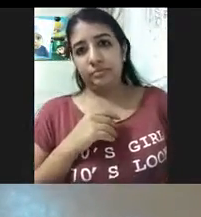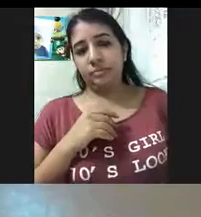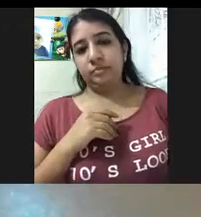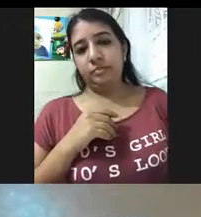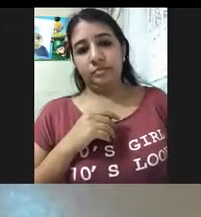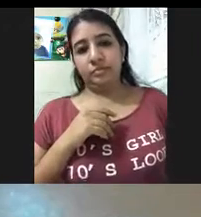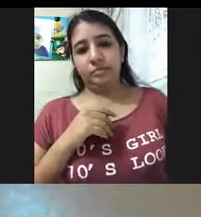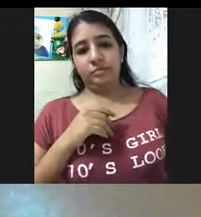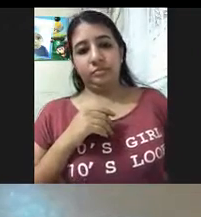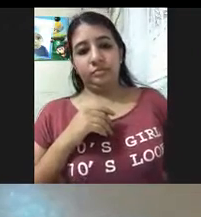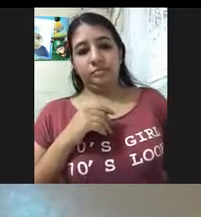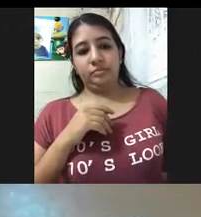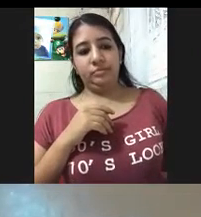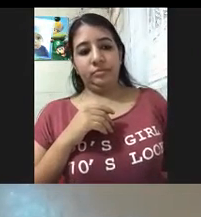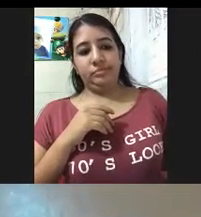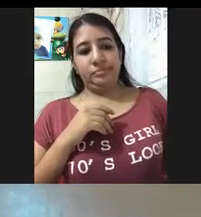Okay, let's see.